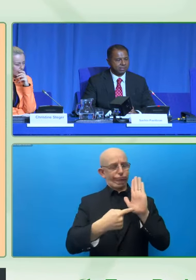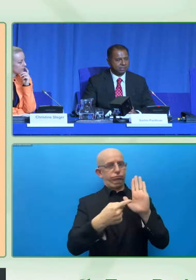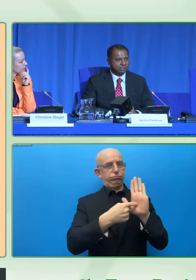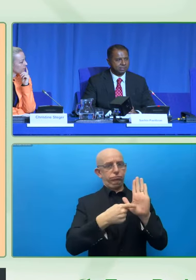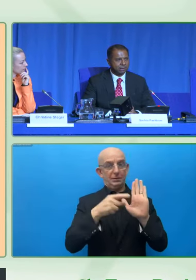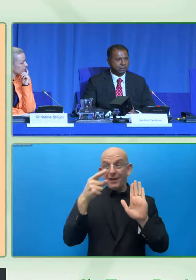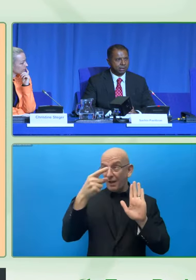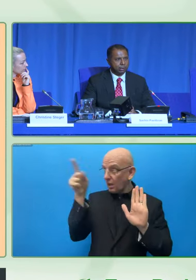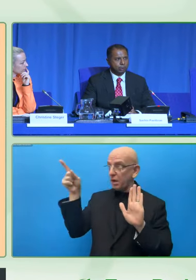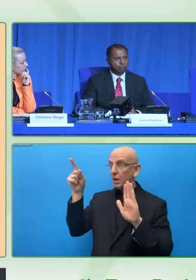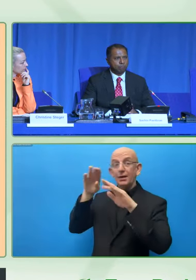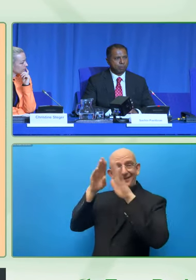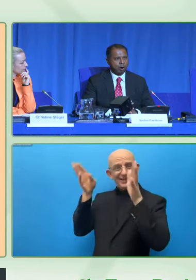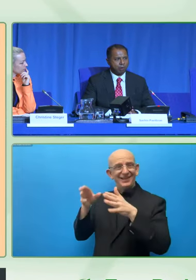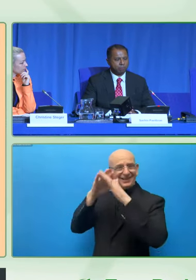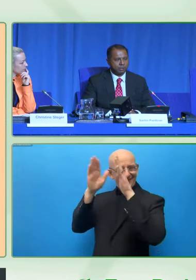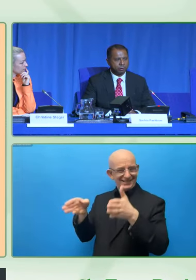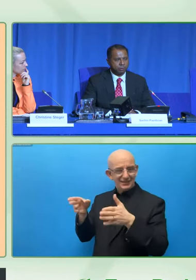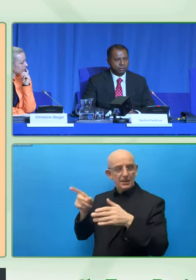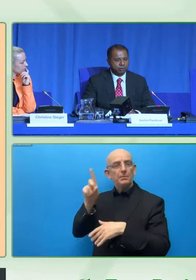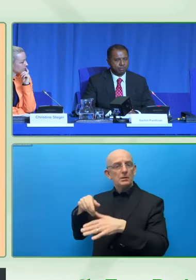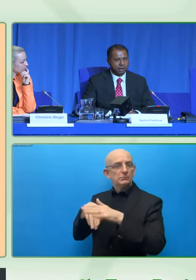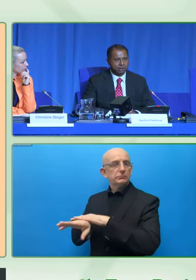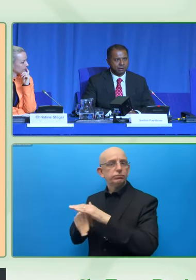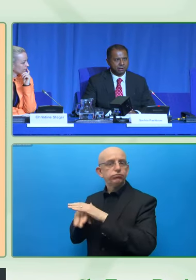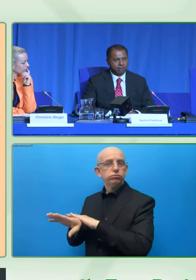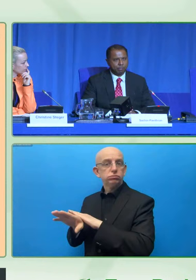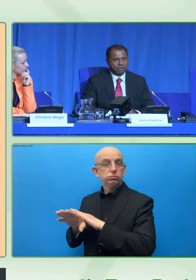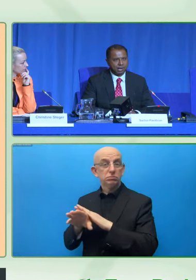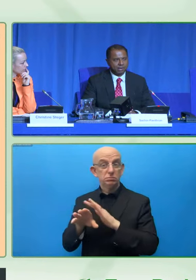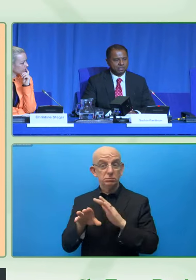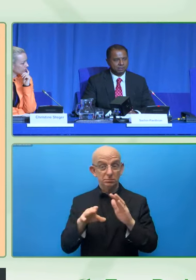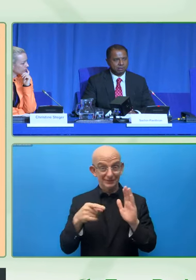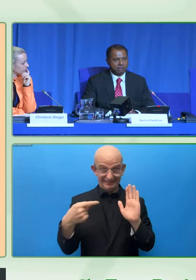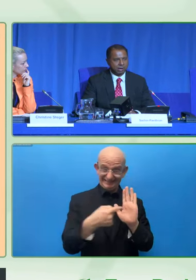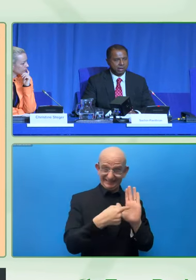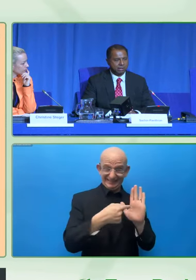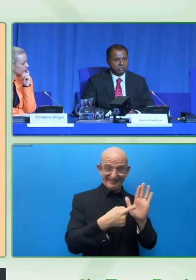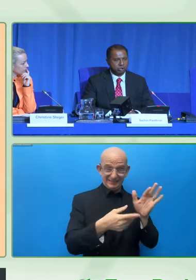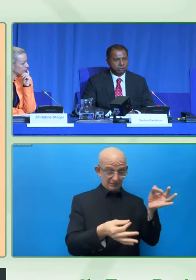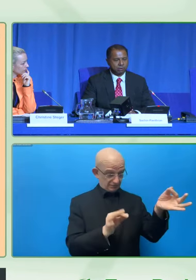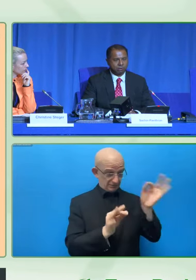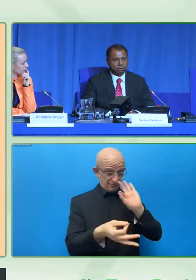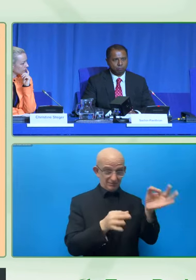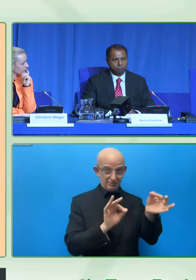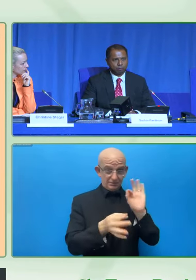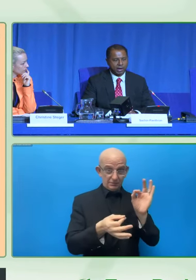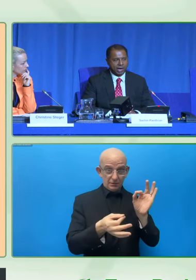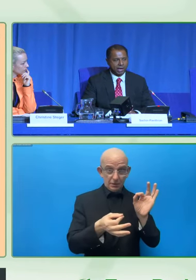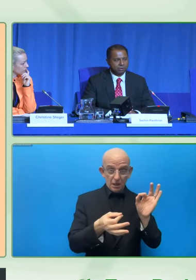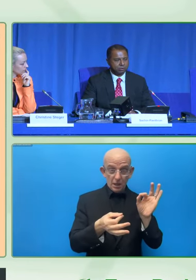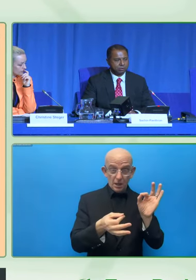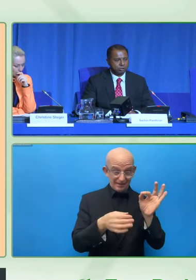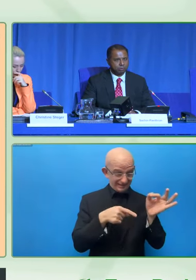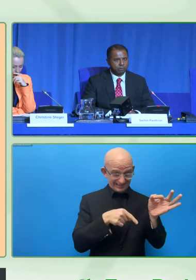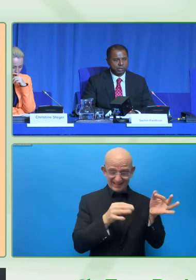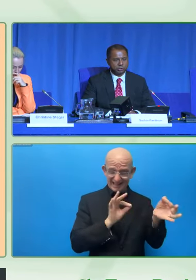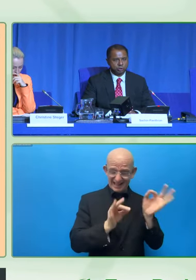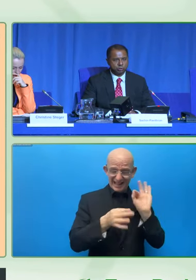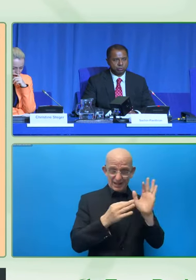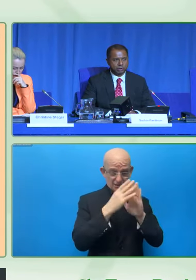since 1968. You often don't hear about it, but that is the initial path